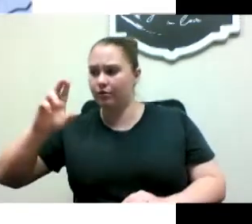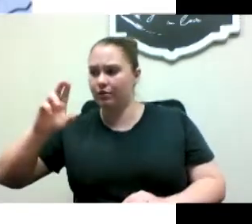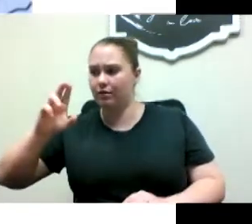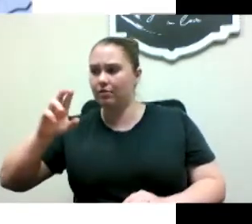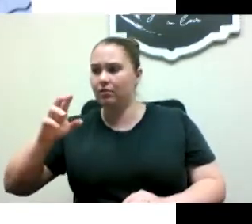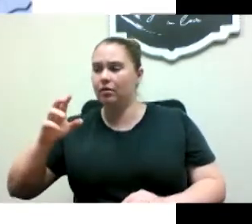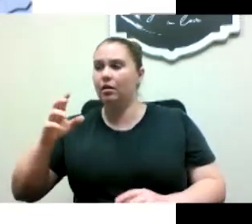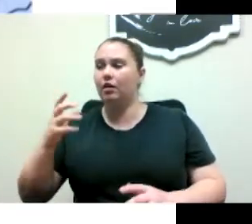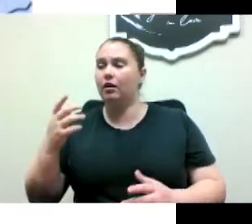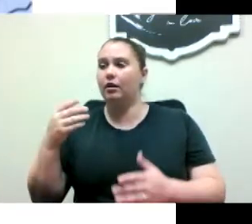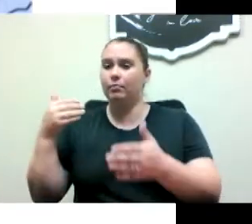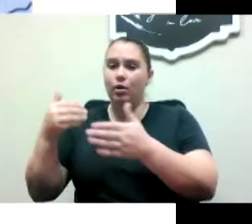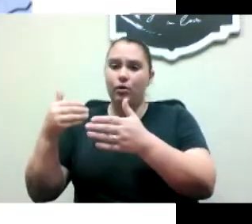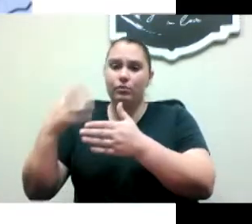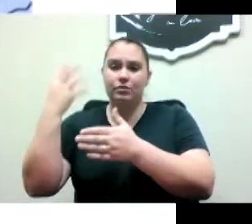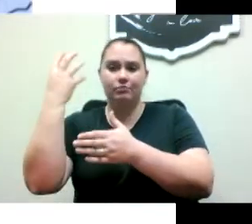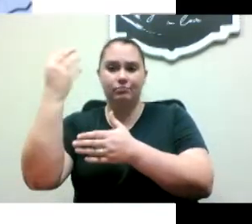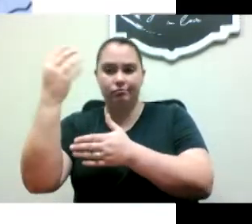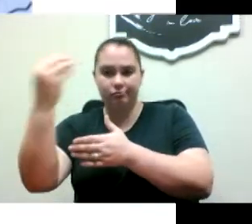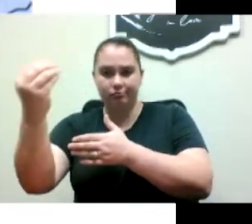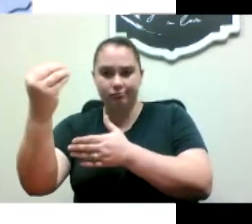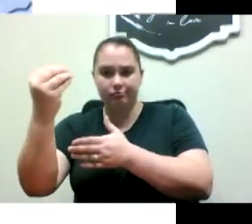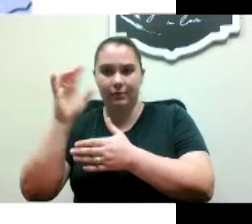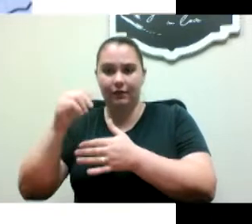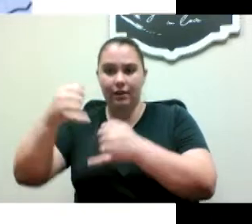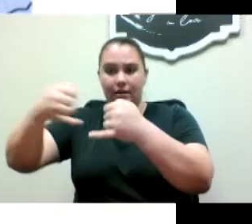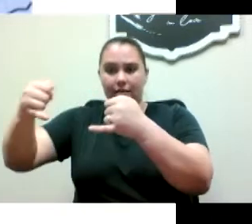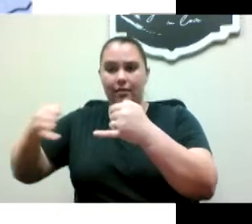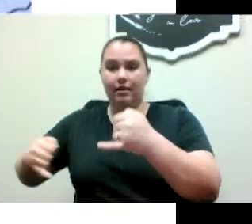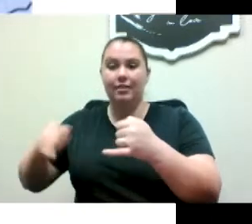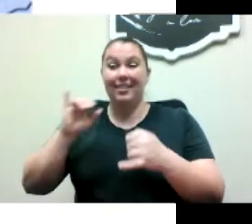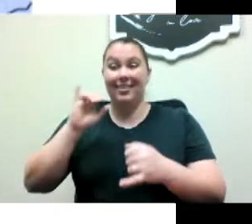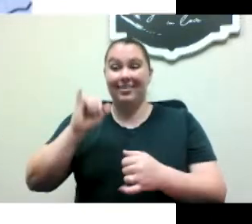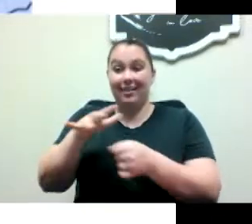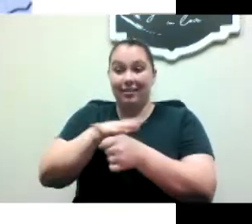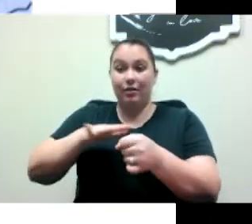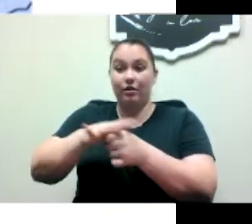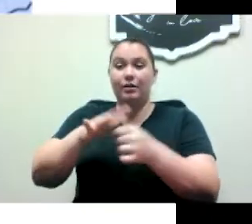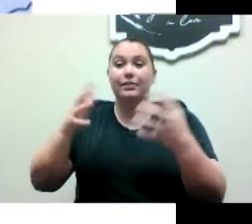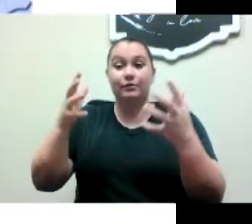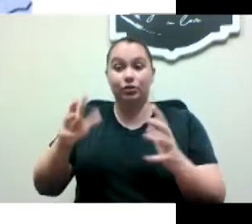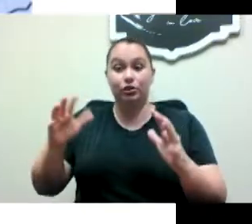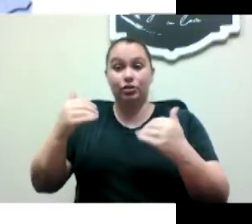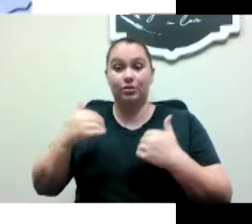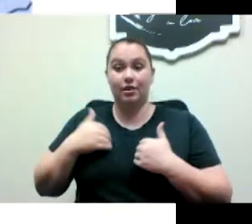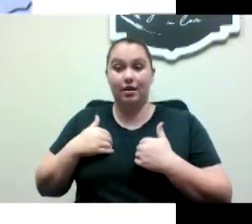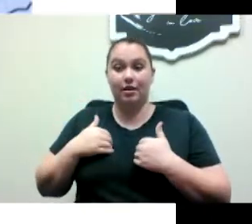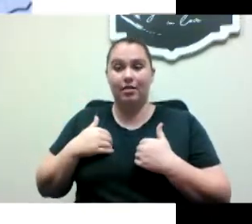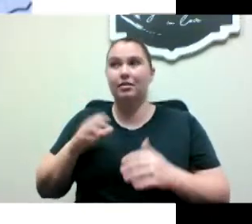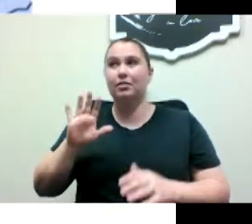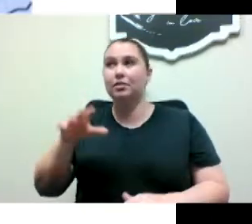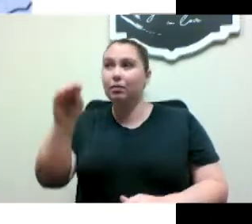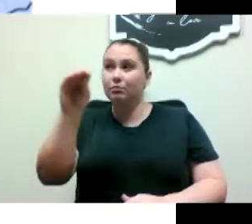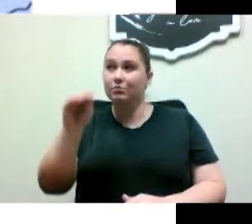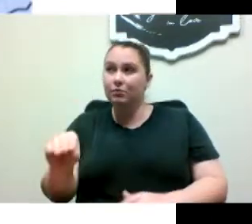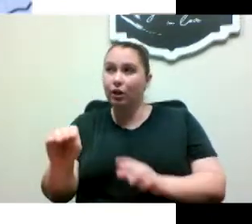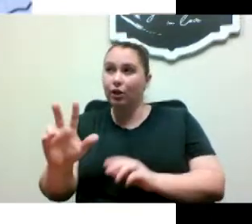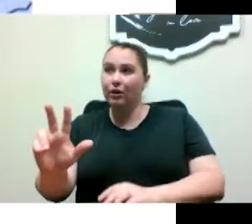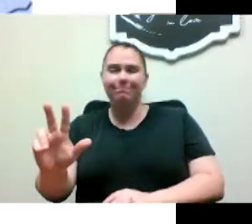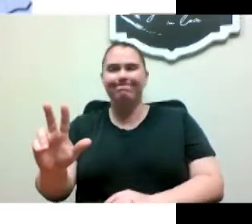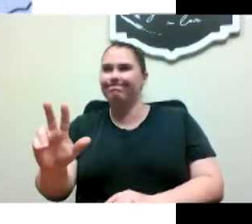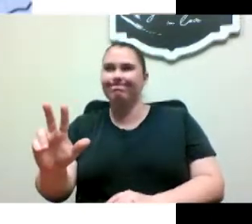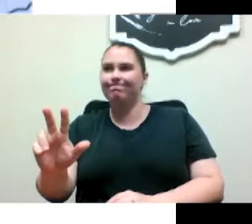the border, that area which I had put in 3, he suggested that it go back to